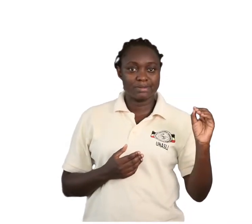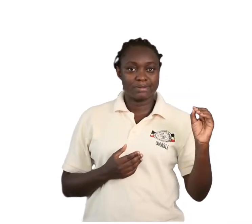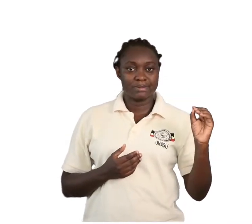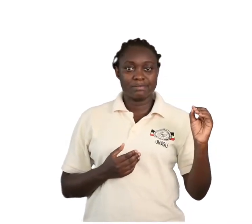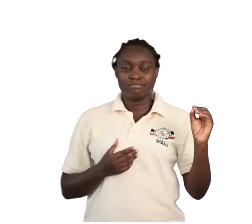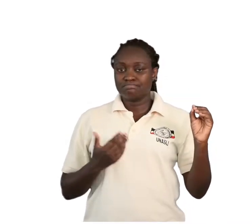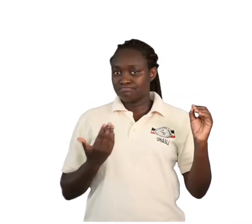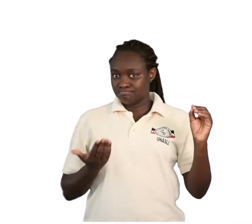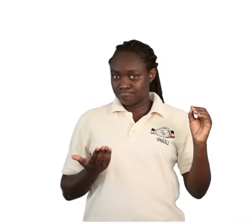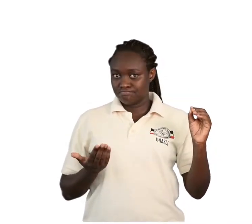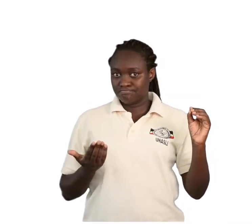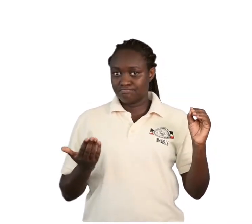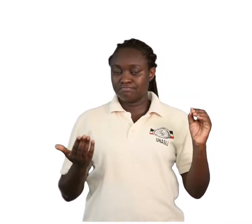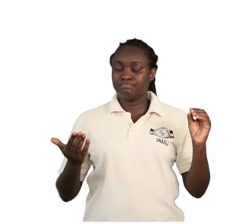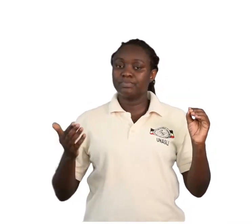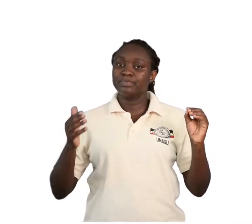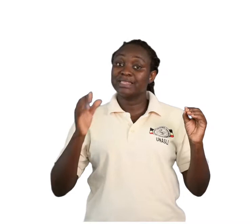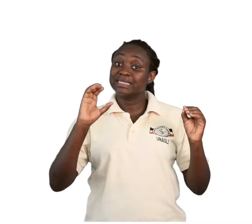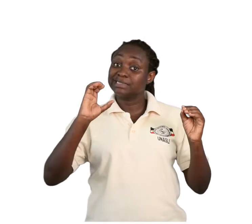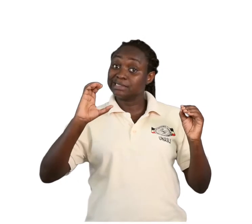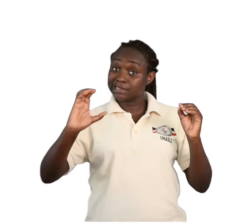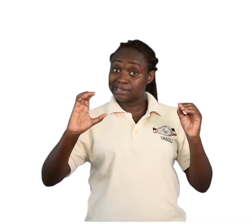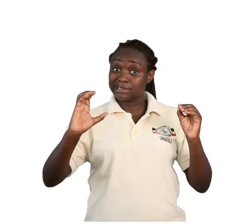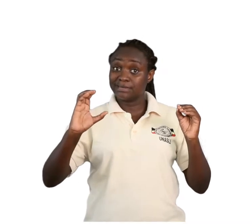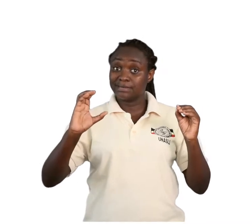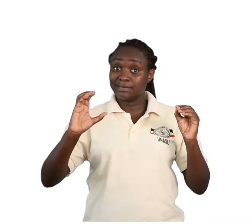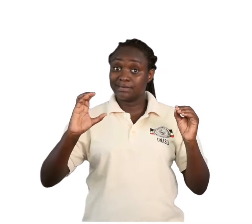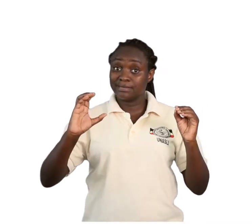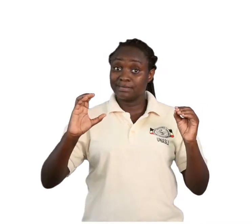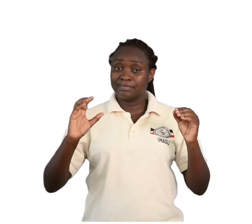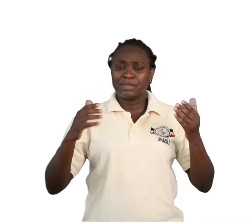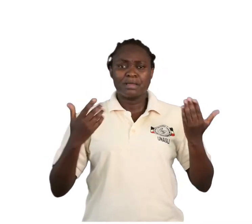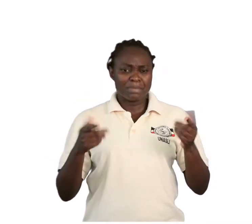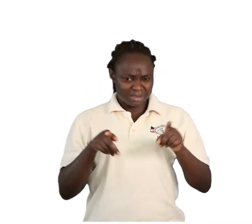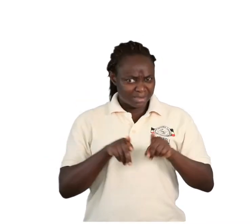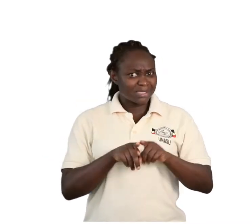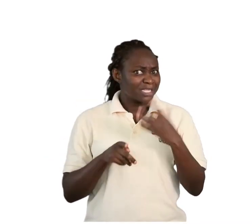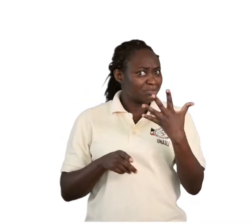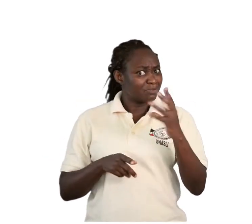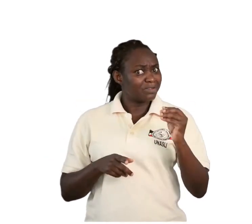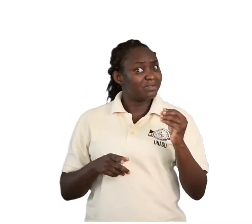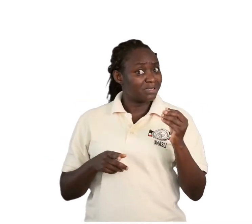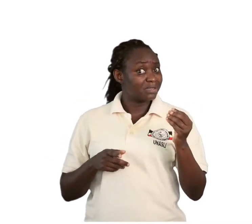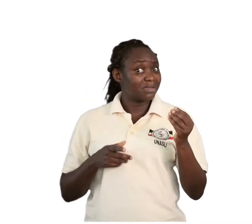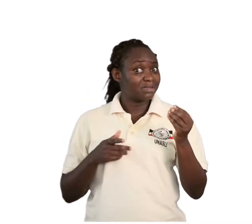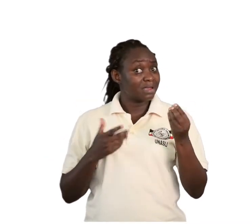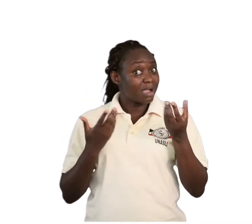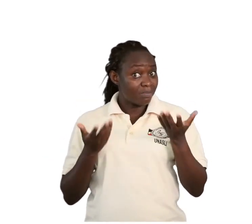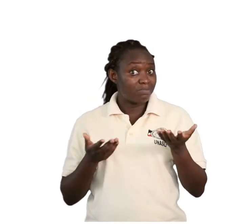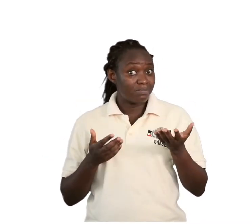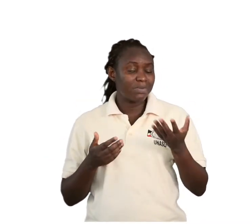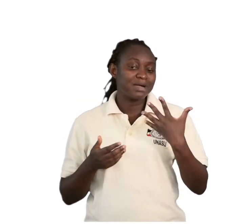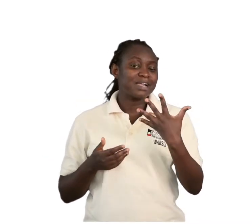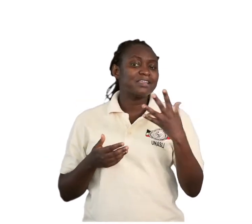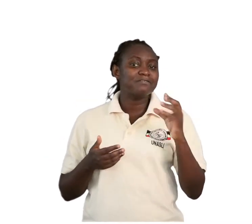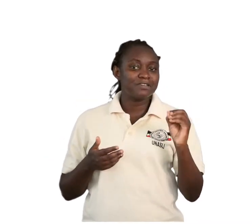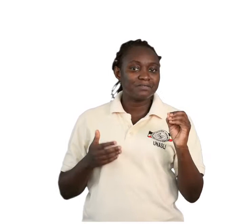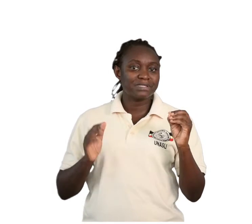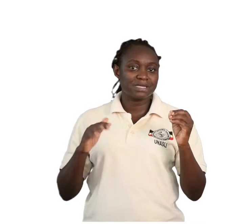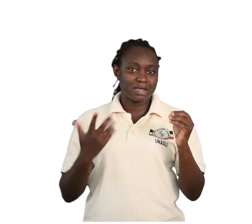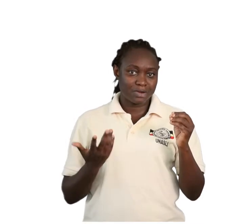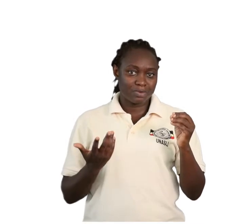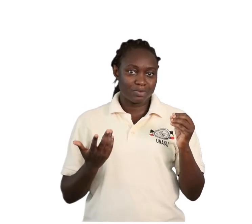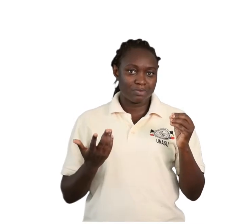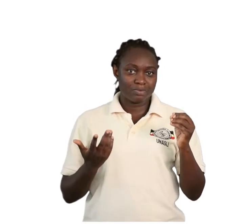100 is written as C. But we also have 50. And 50 is written